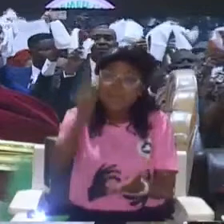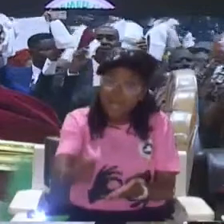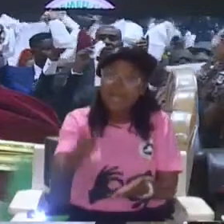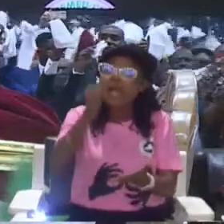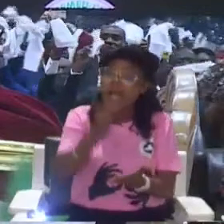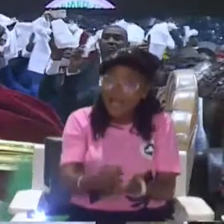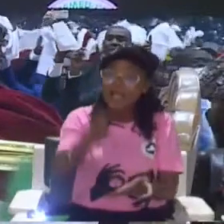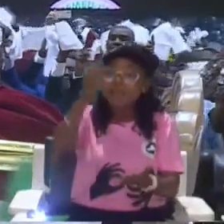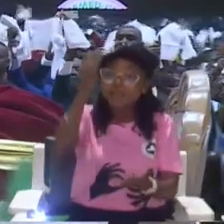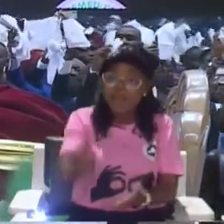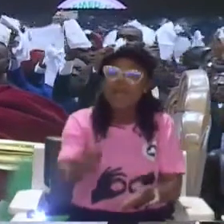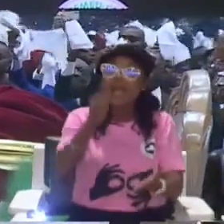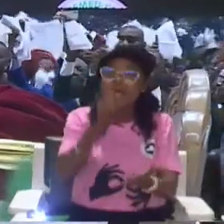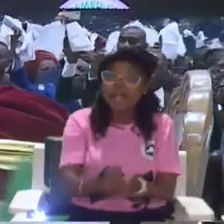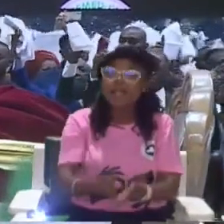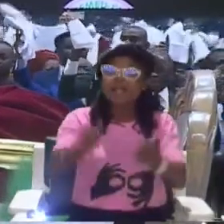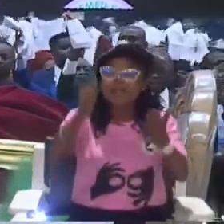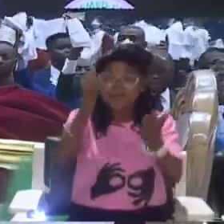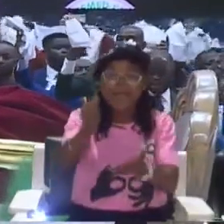Thank you, Father.